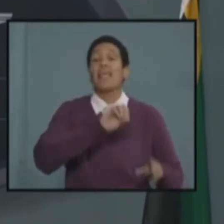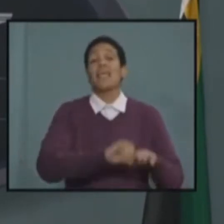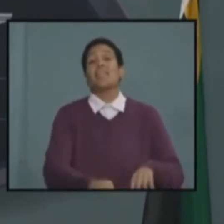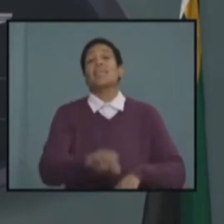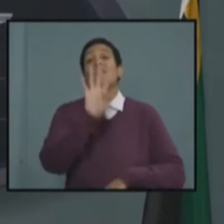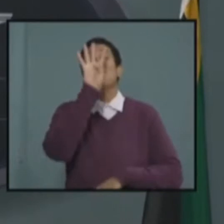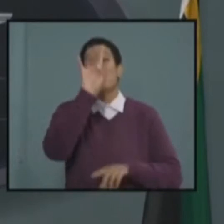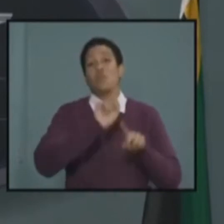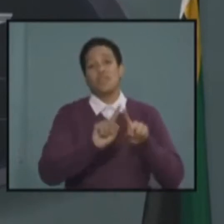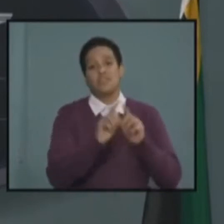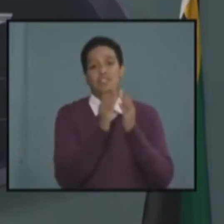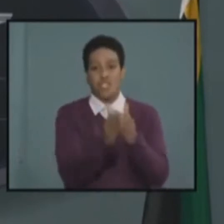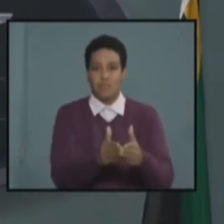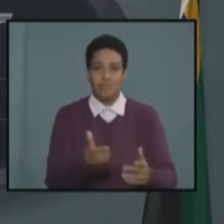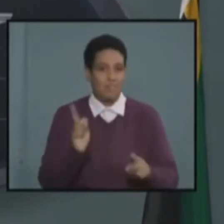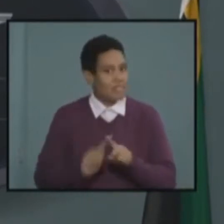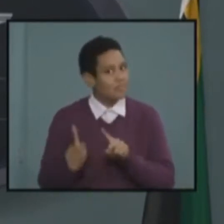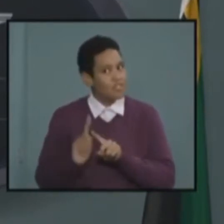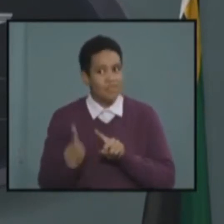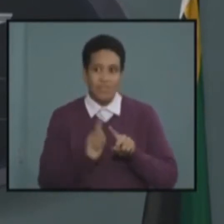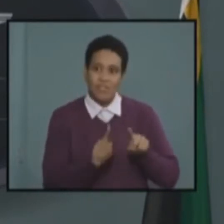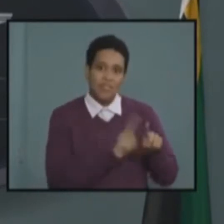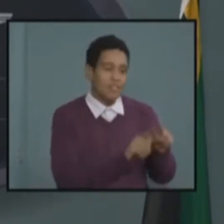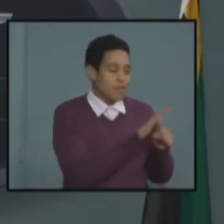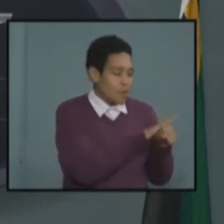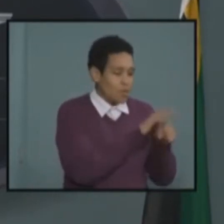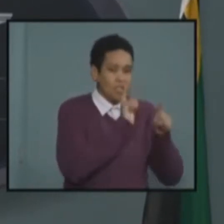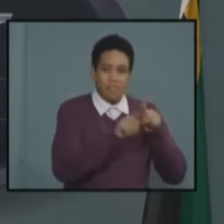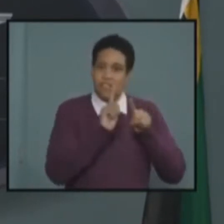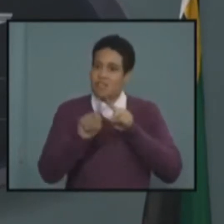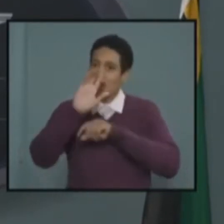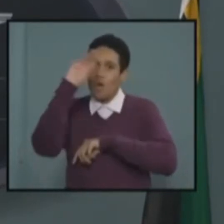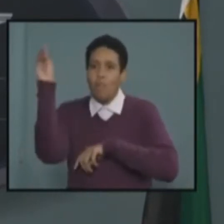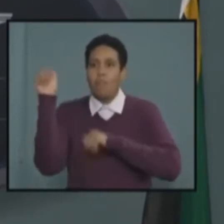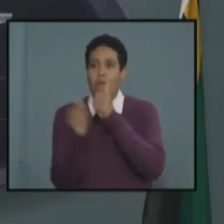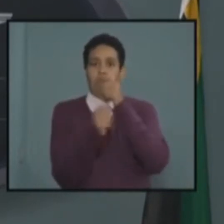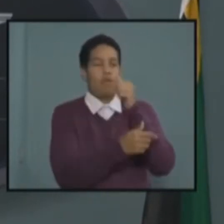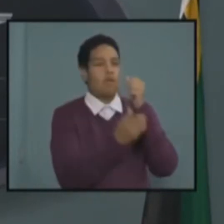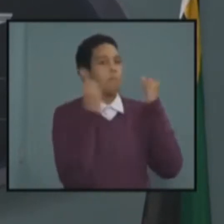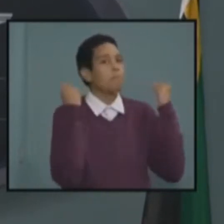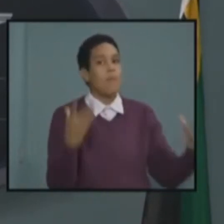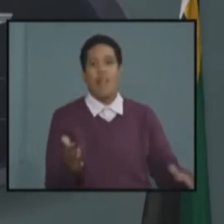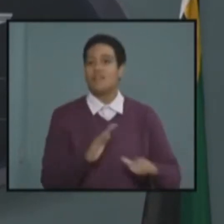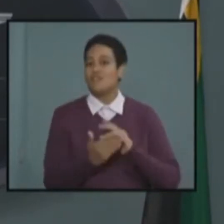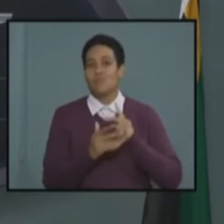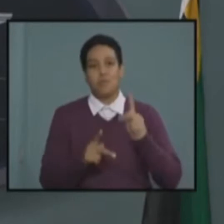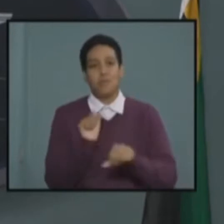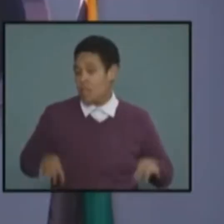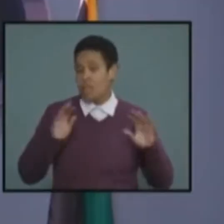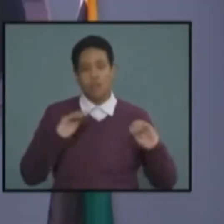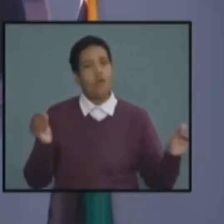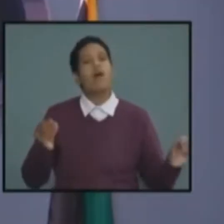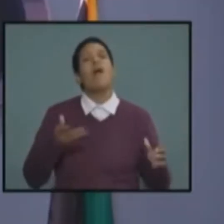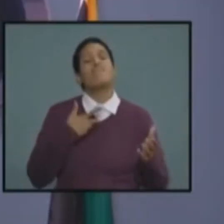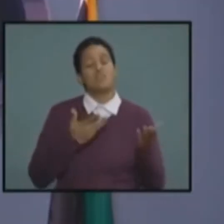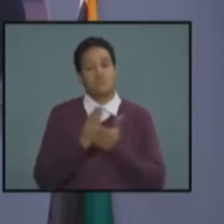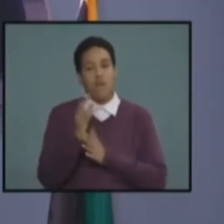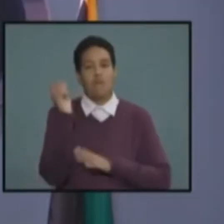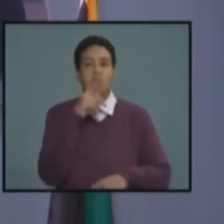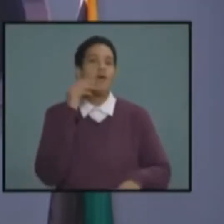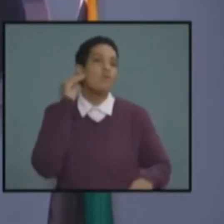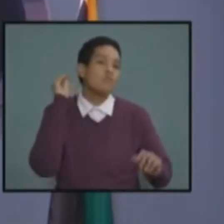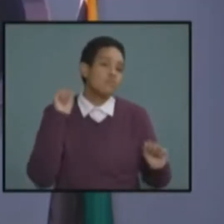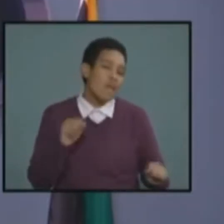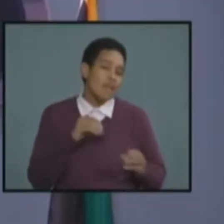four ships, again in varying locations at sea, at different ports across the globe. And